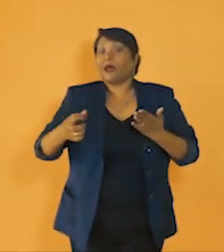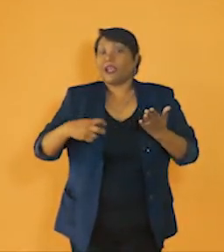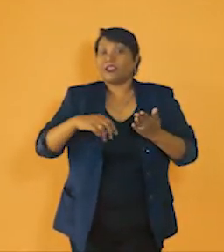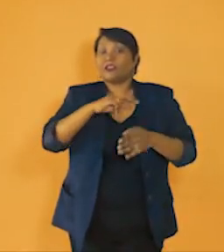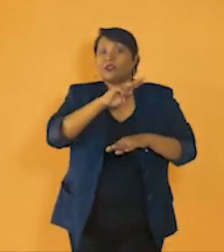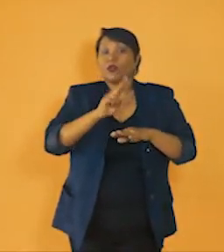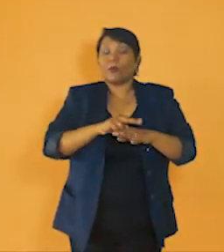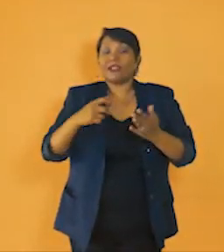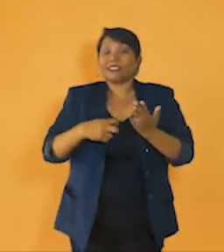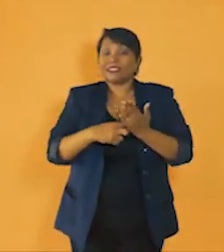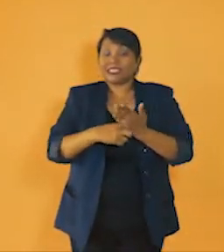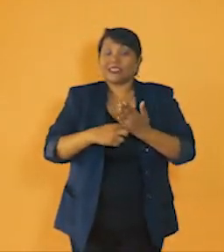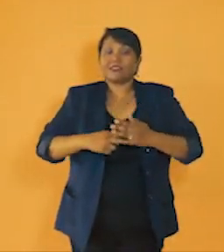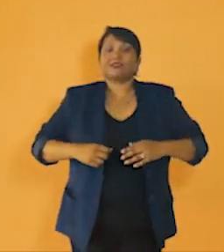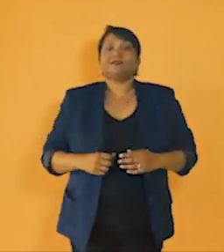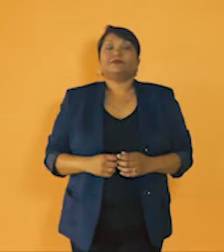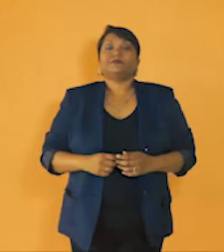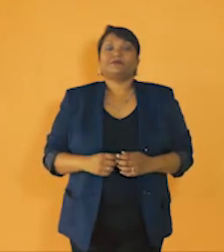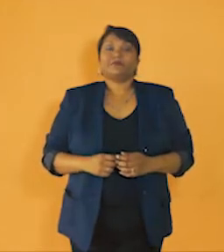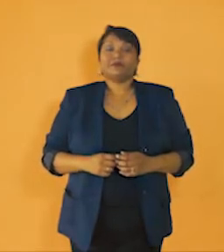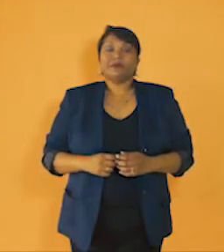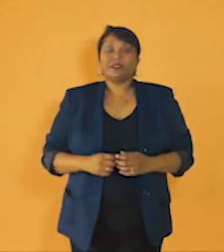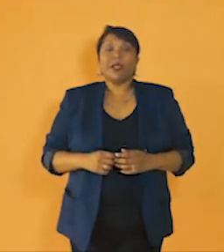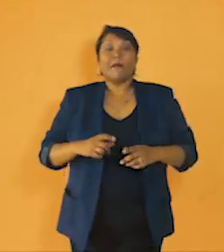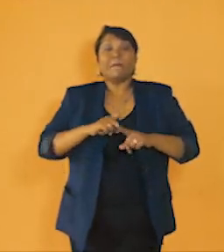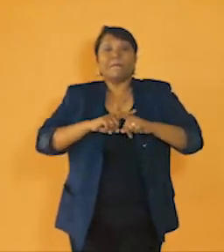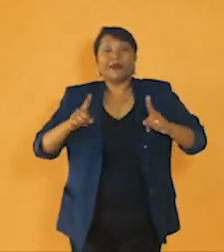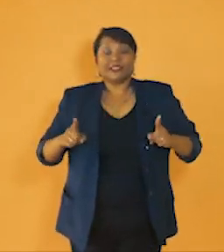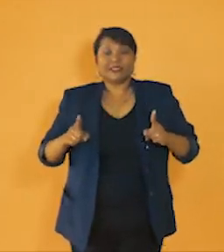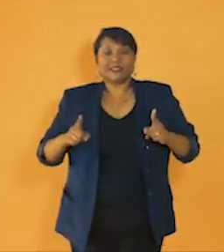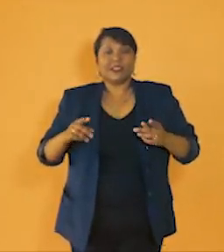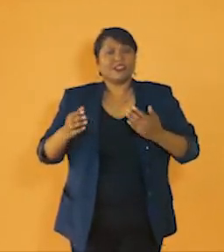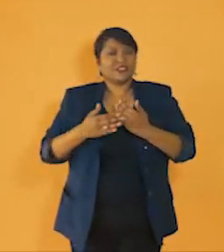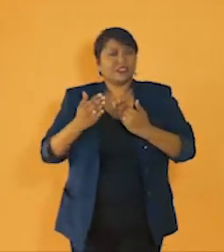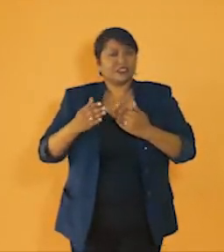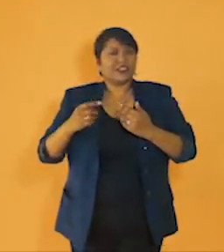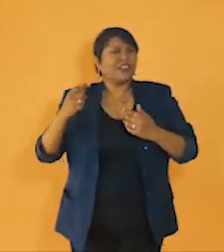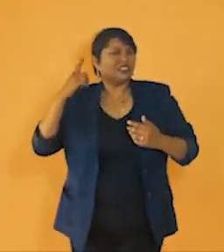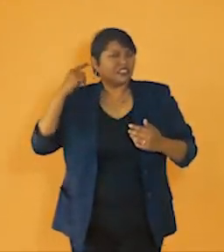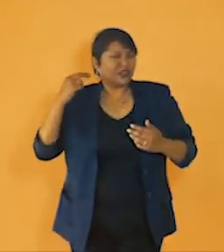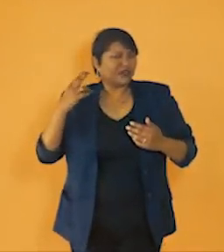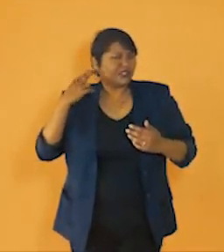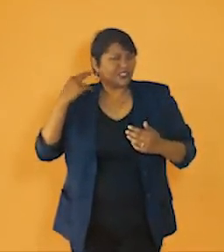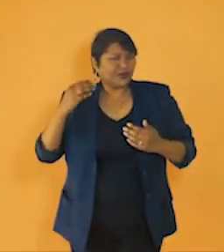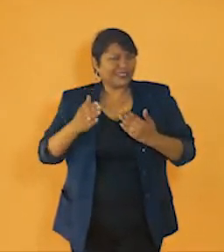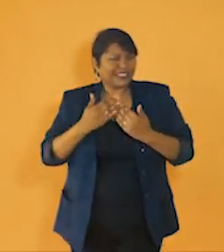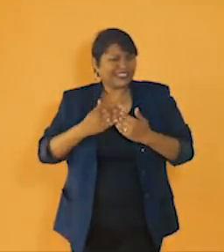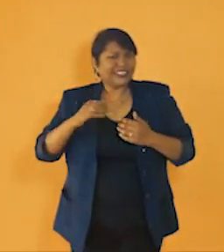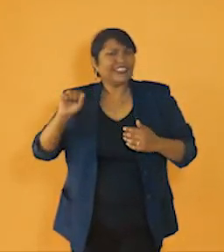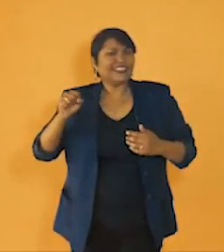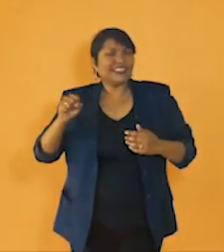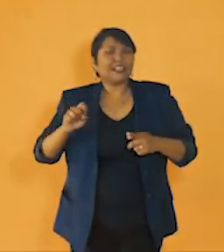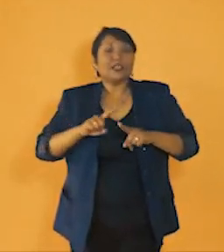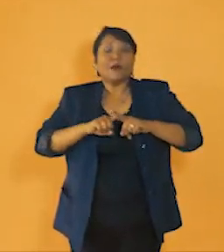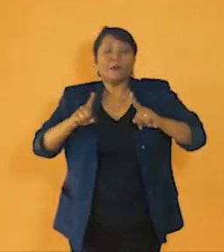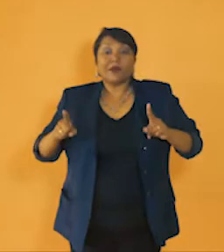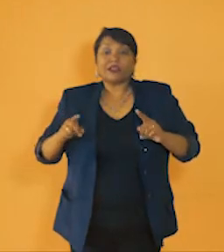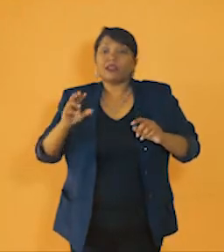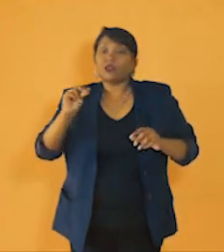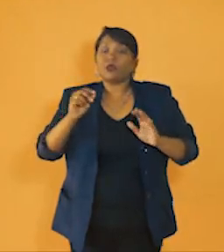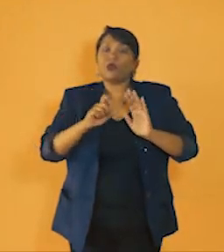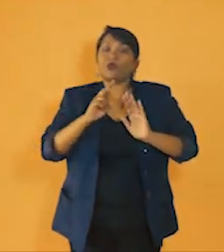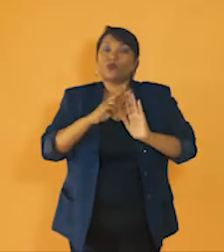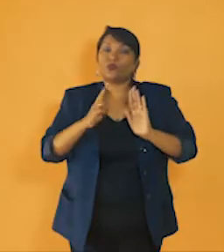Mr. Besson's concern lay, however, in protection for consumers and stressed the need for oversight and incubation